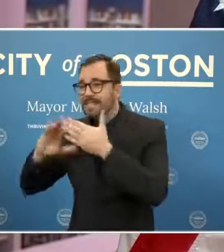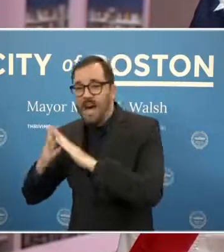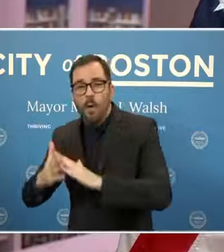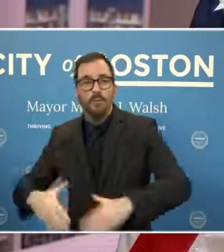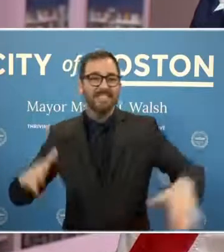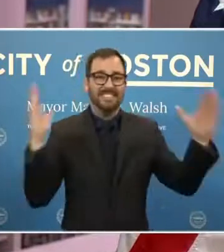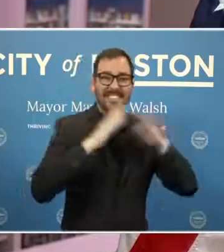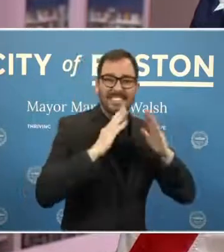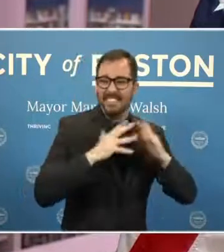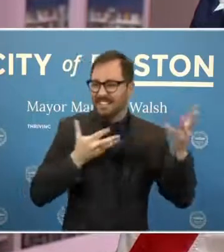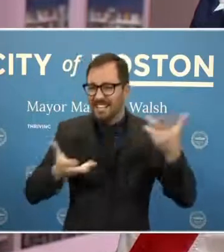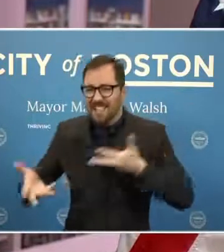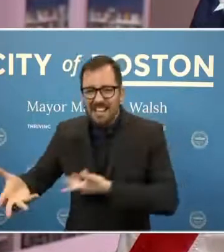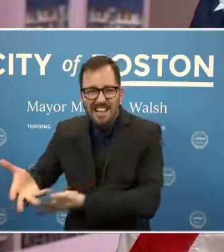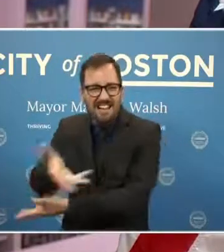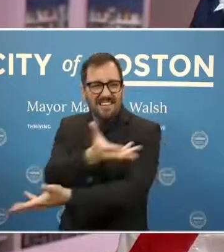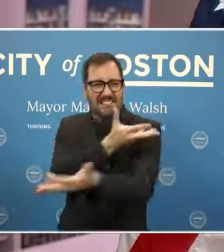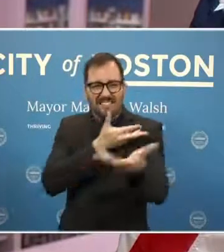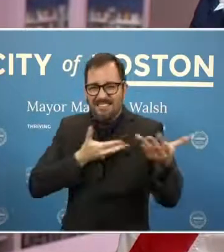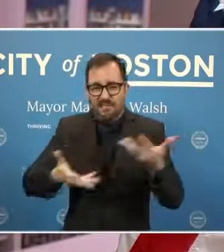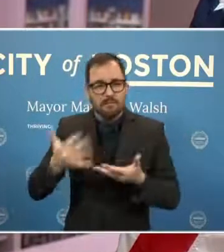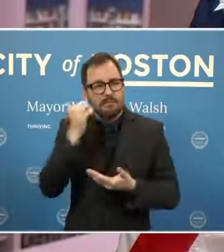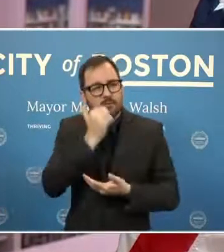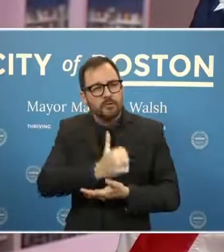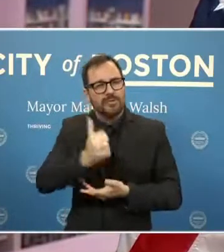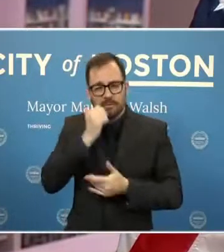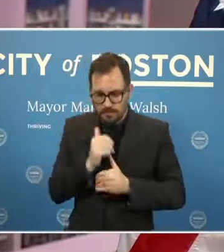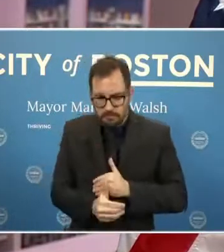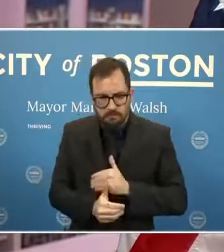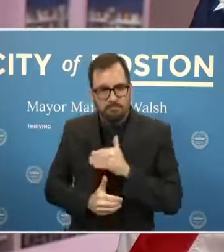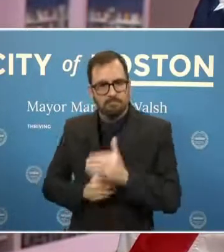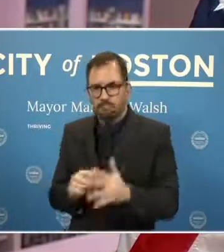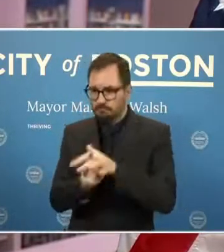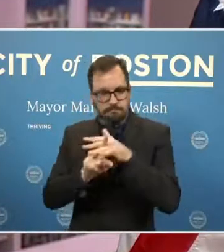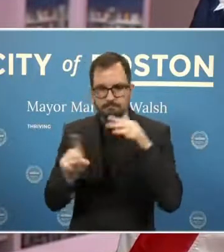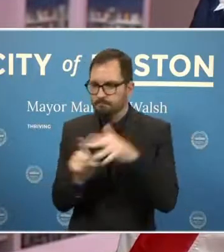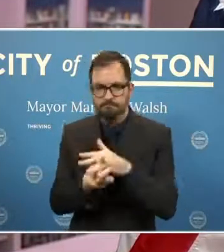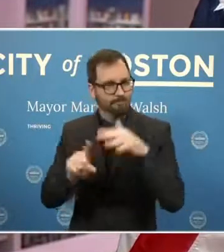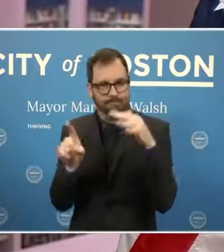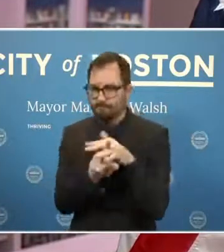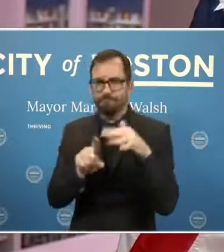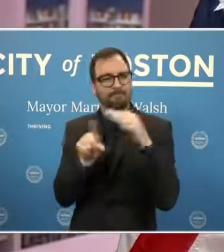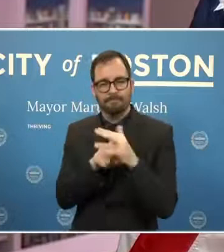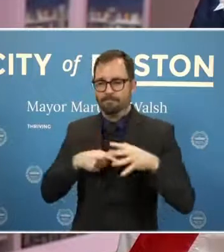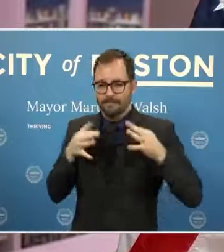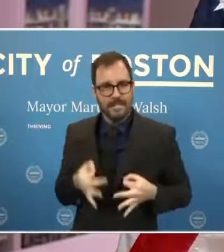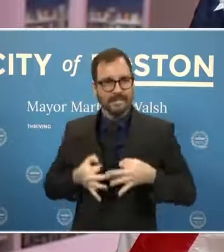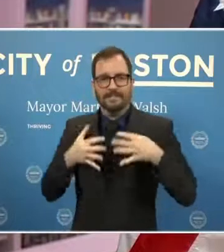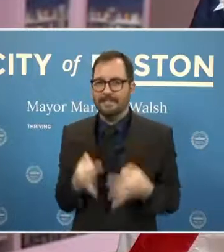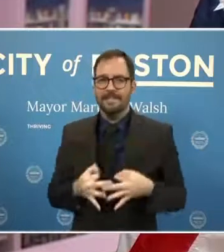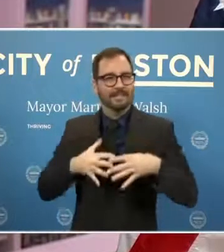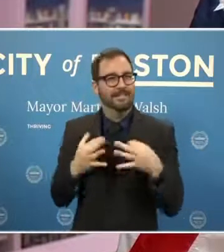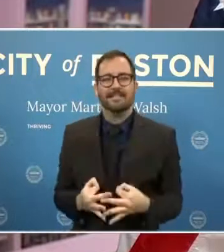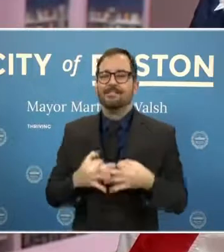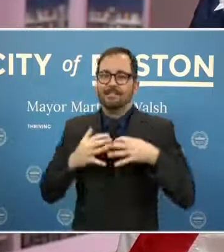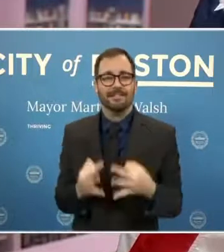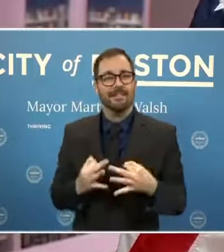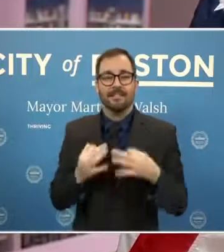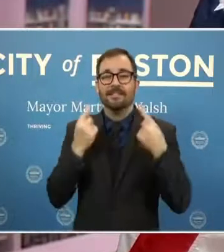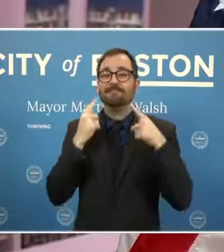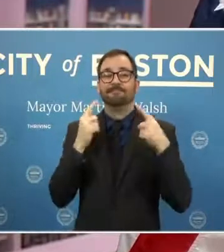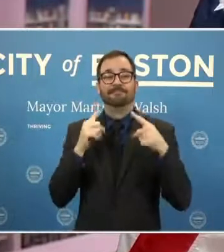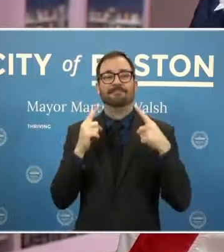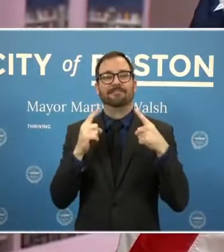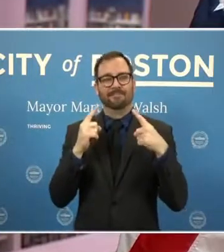We built that field hospital in 5 days. We created a health inequities task force to close the gaps of race and ethnicity. We